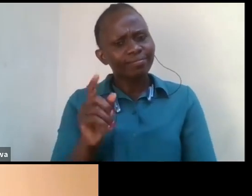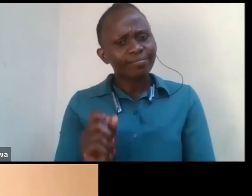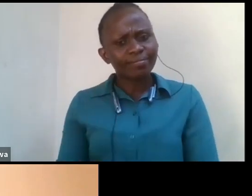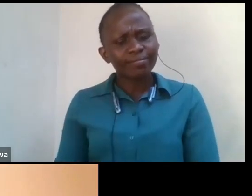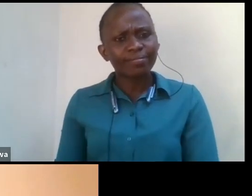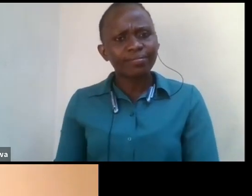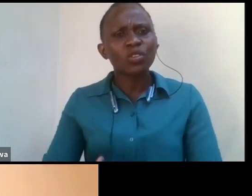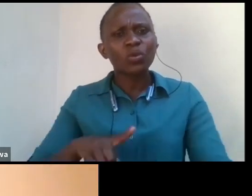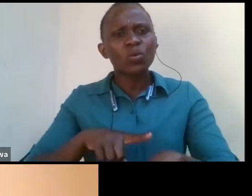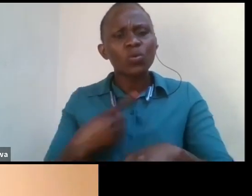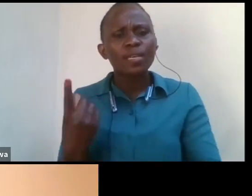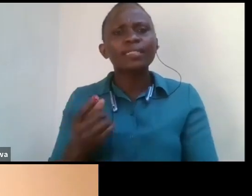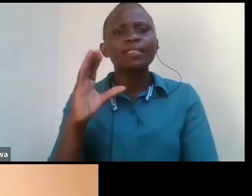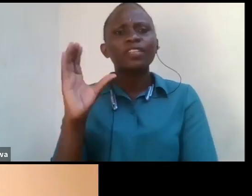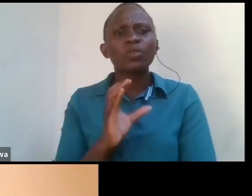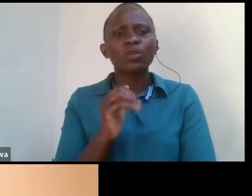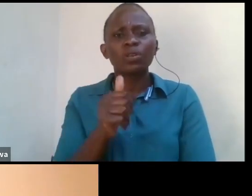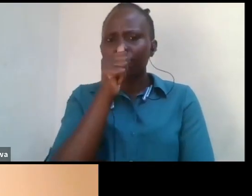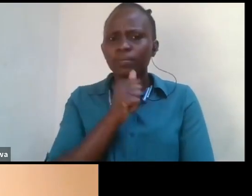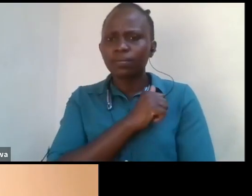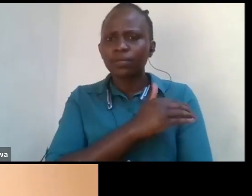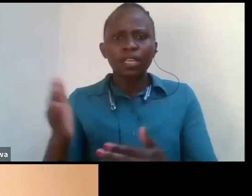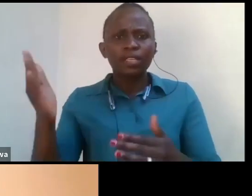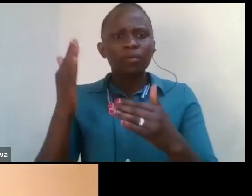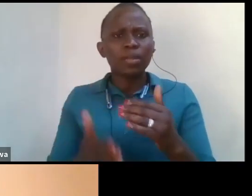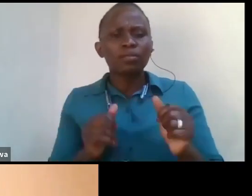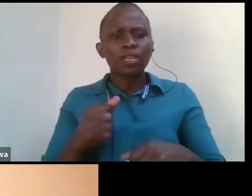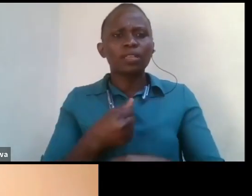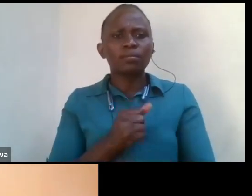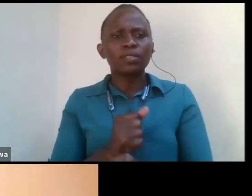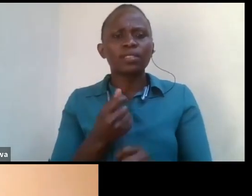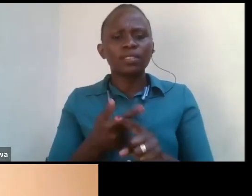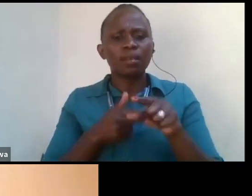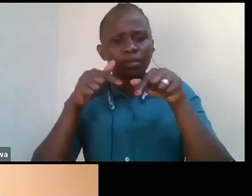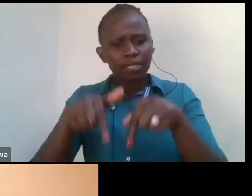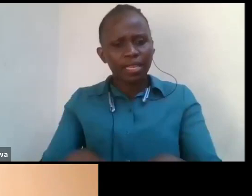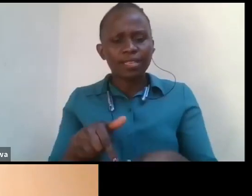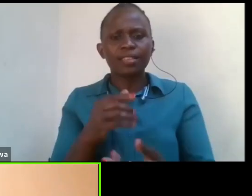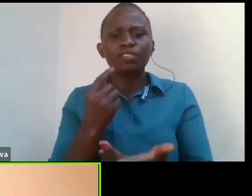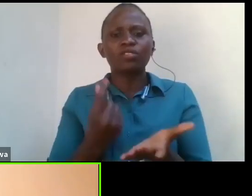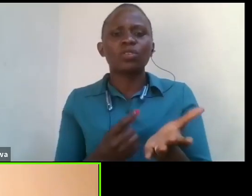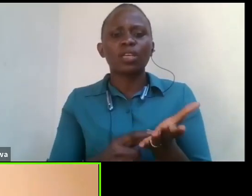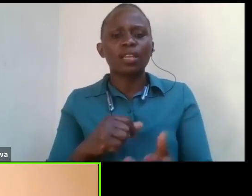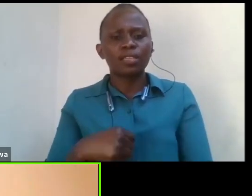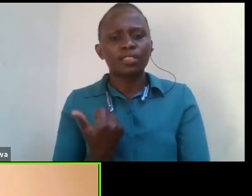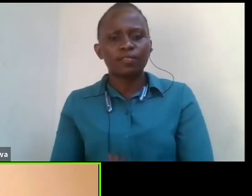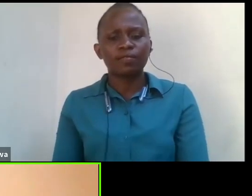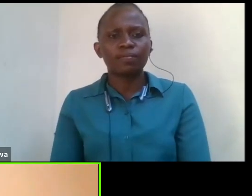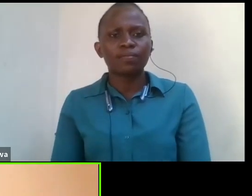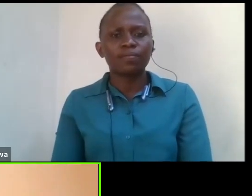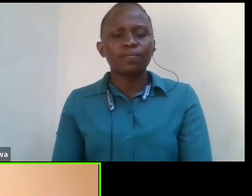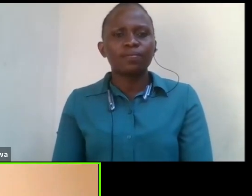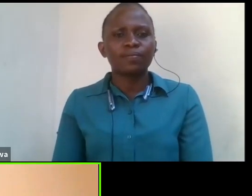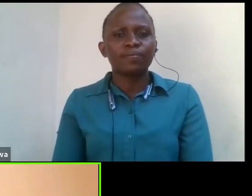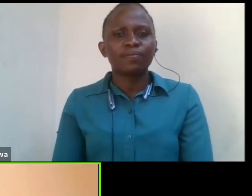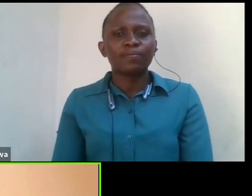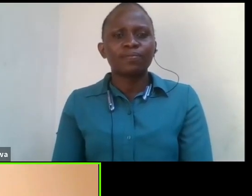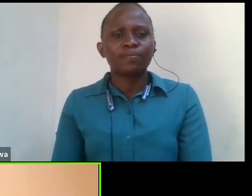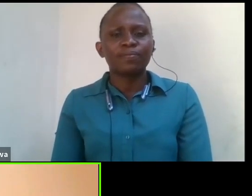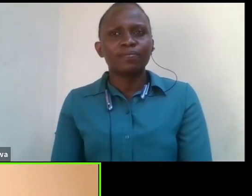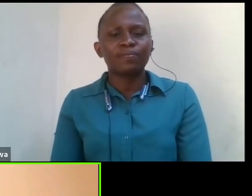Coca-Cola secret expiring so we can start making some here in Uganda? Ourselves, like ordinary Ugandans. No,